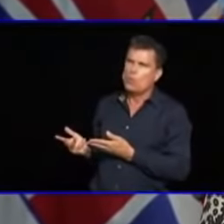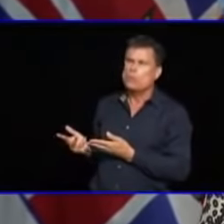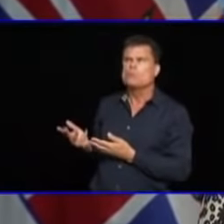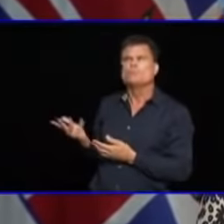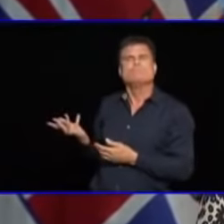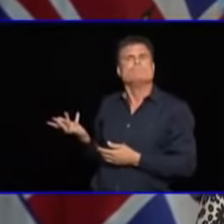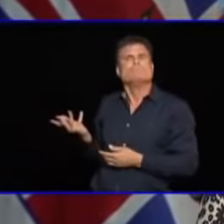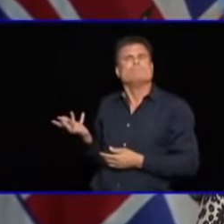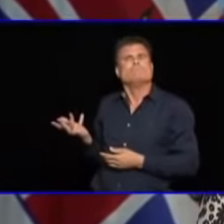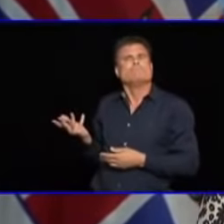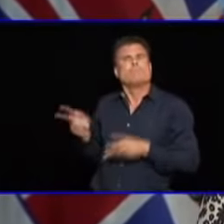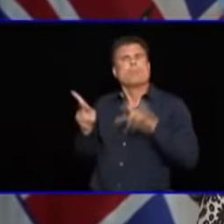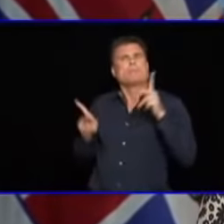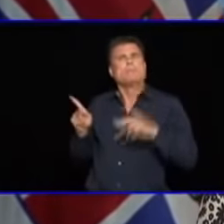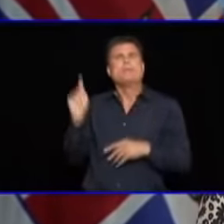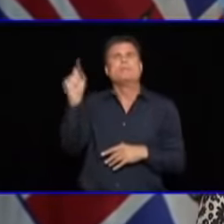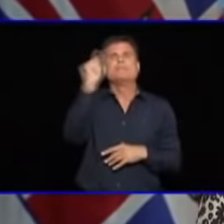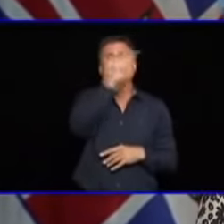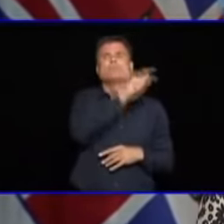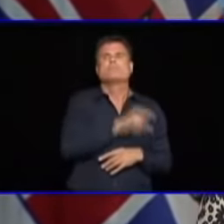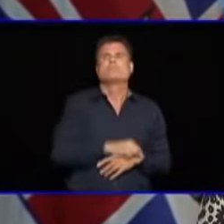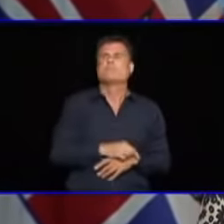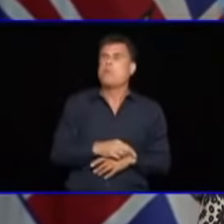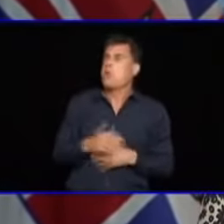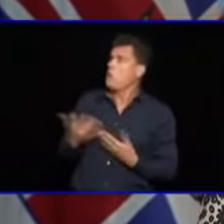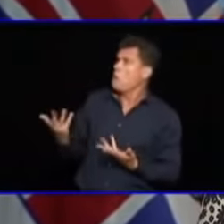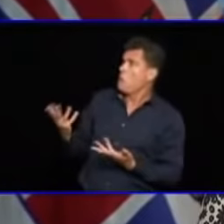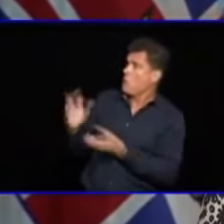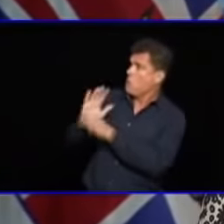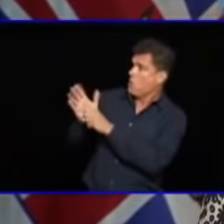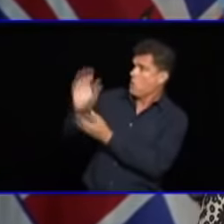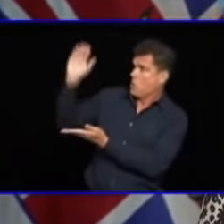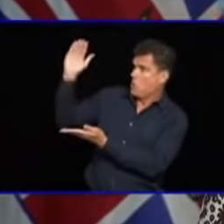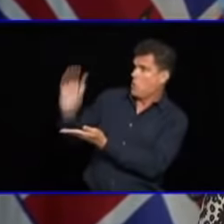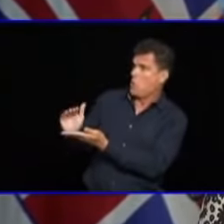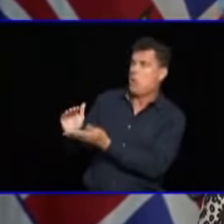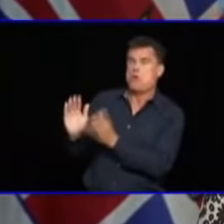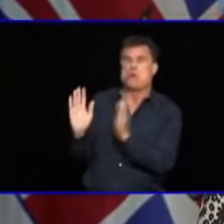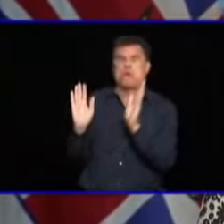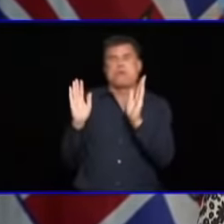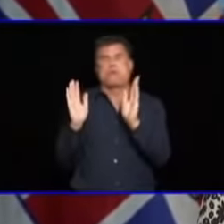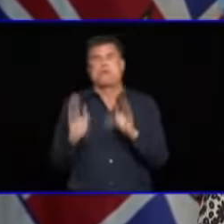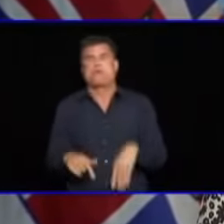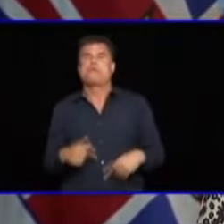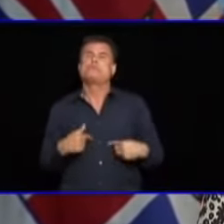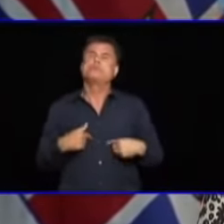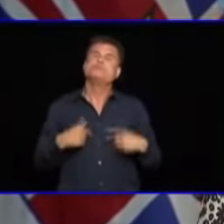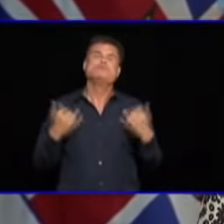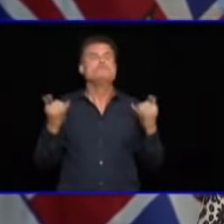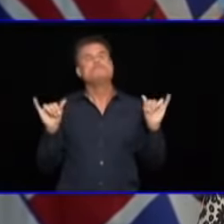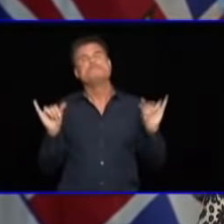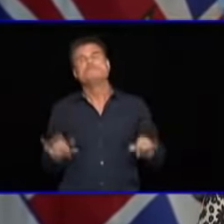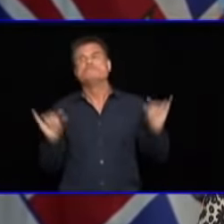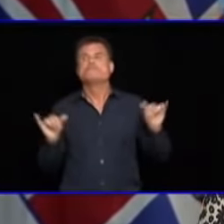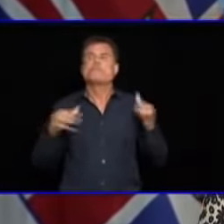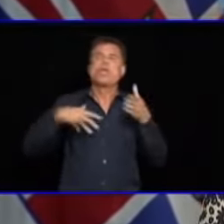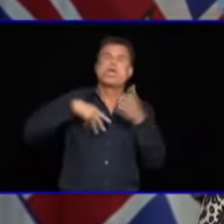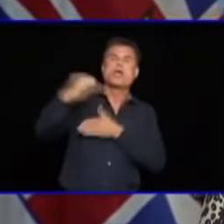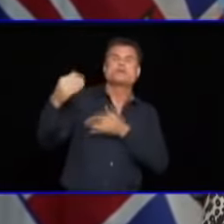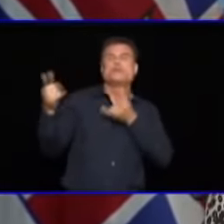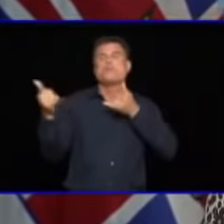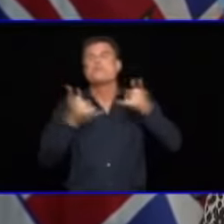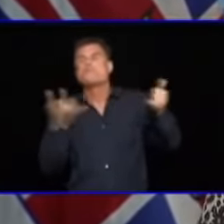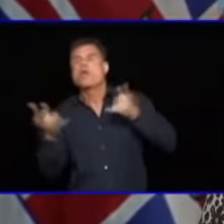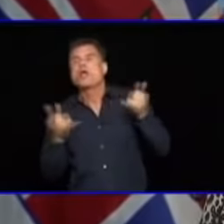on different weekends and having parties, and yet we still have low community transmission, and maybe things are okay. What do you say to